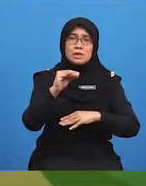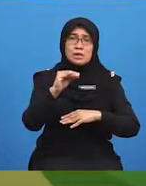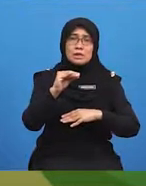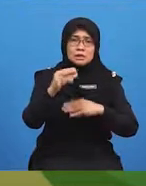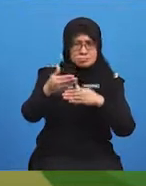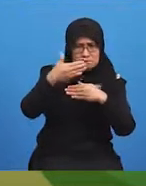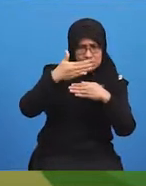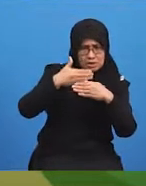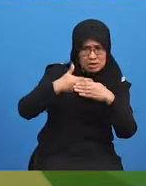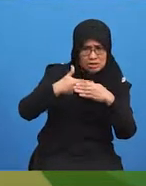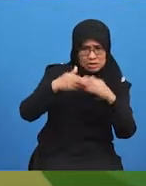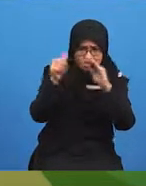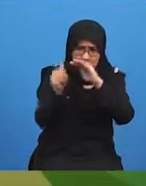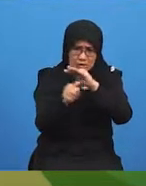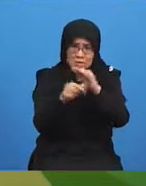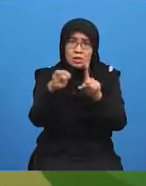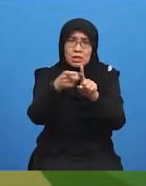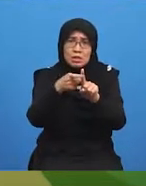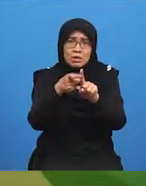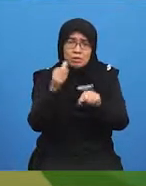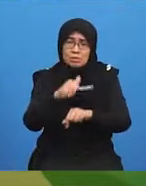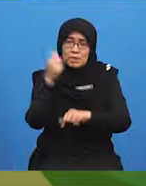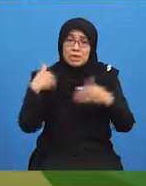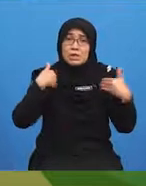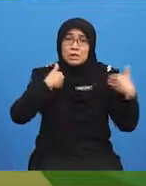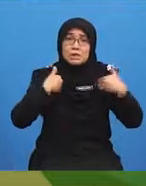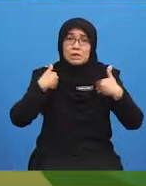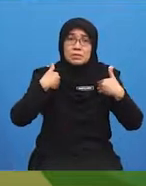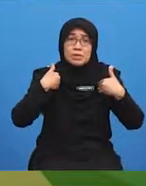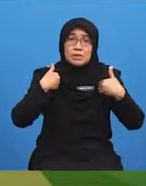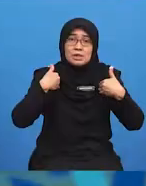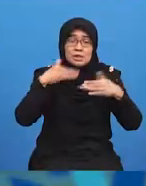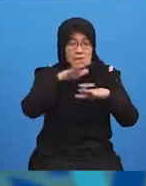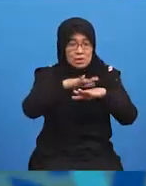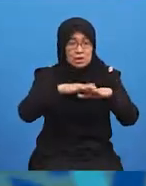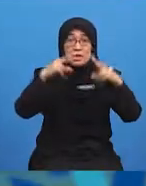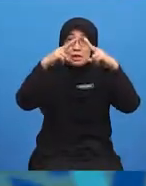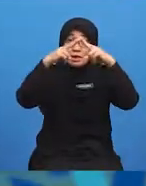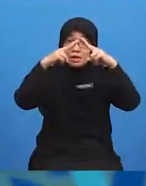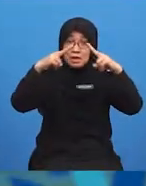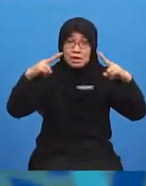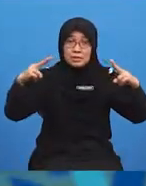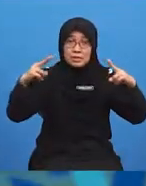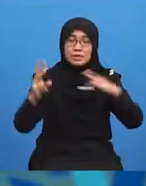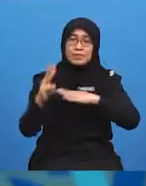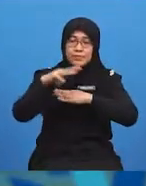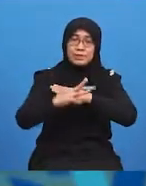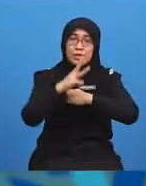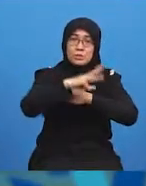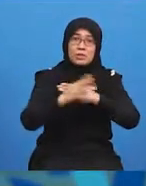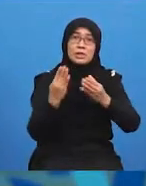other animals. This place is called a habitat. whales,